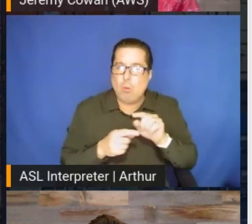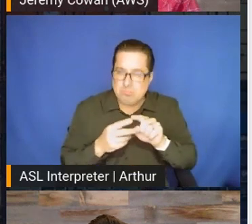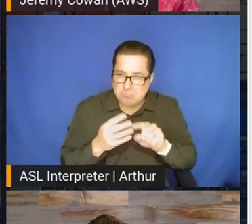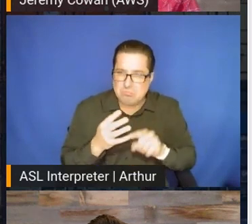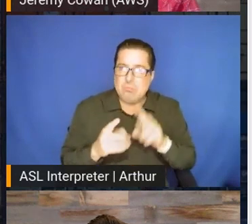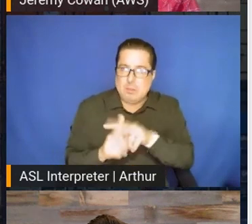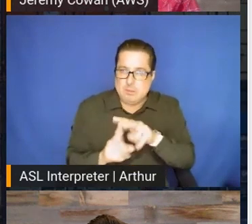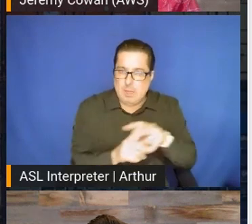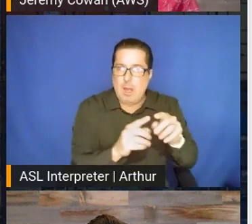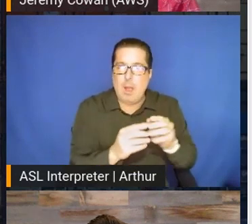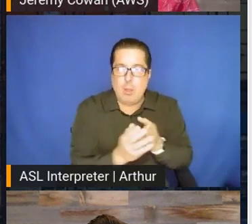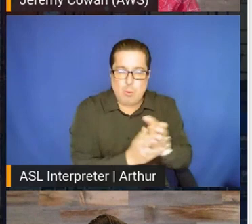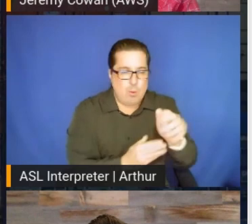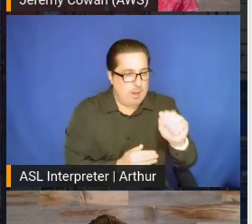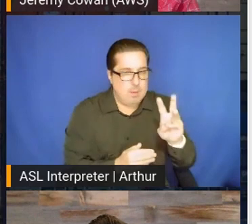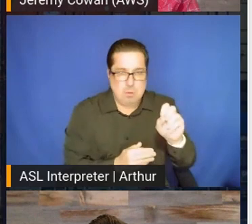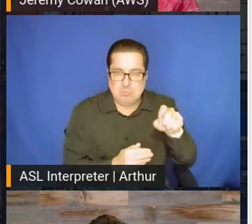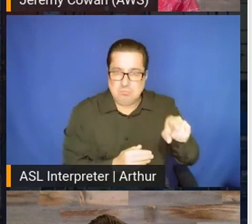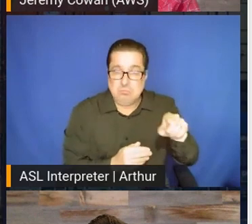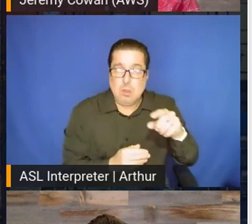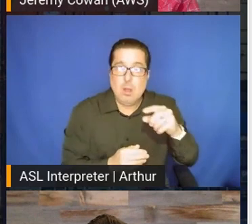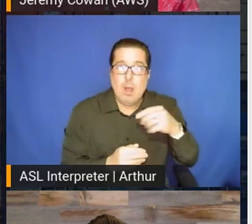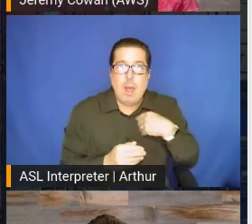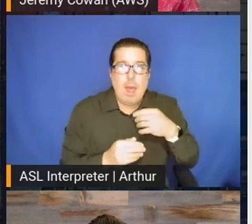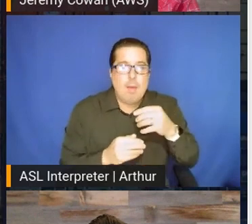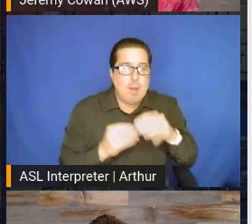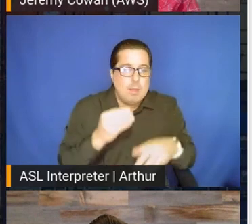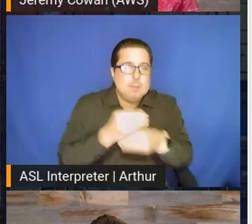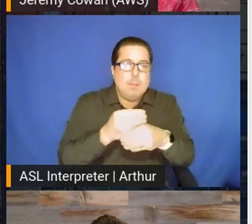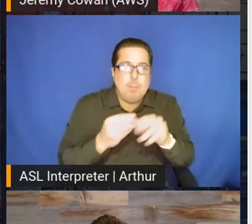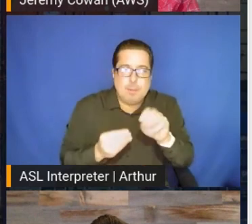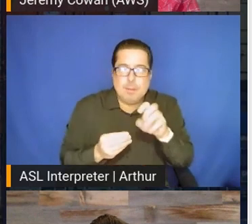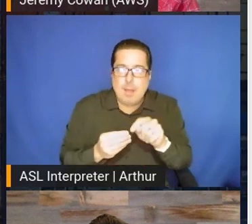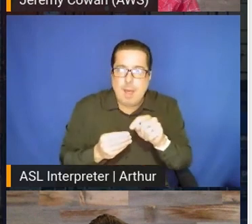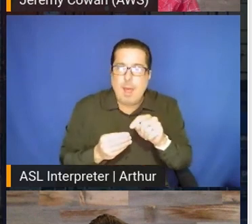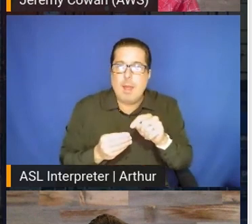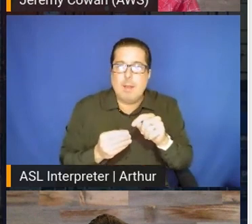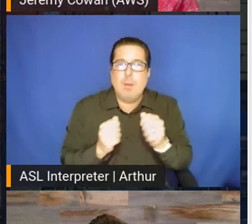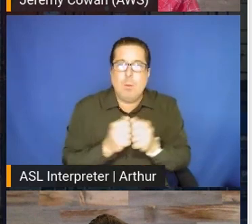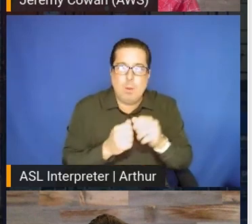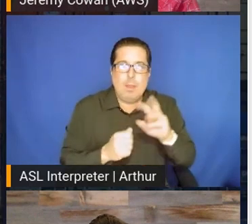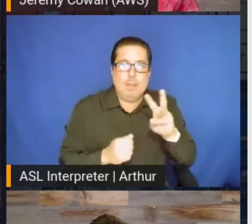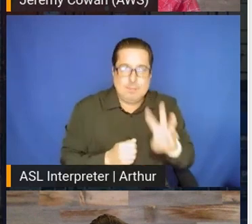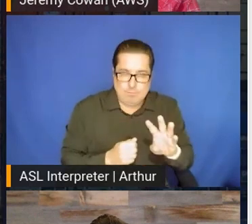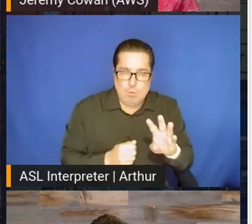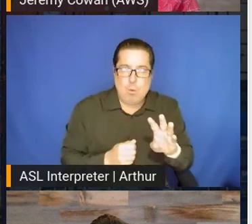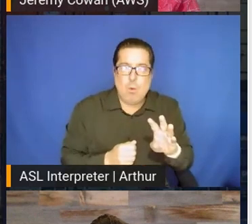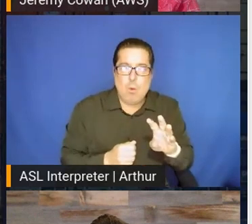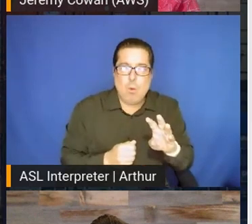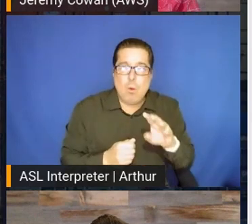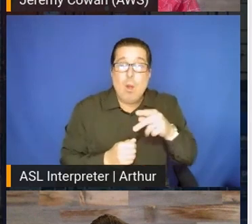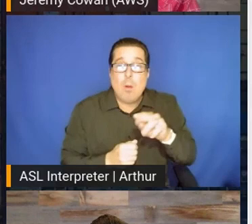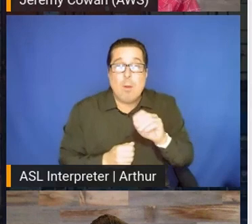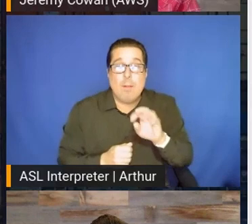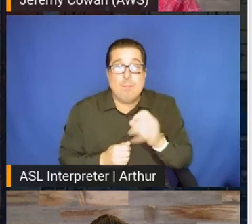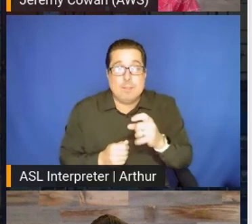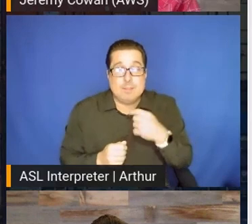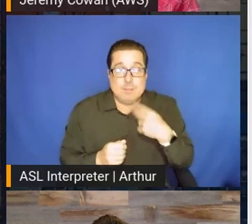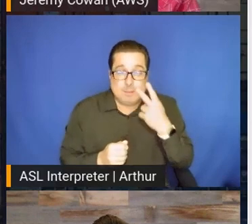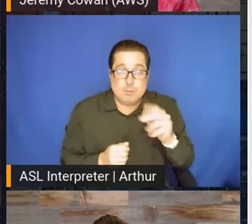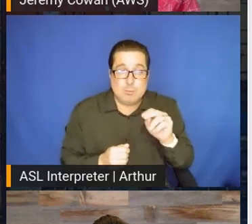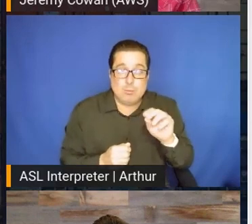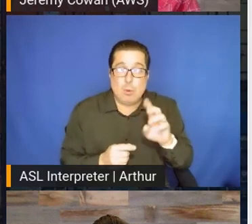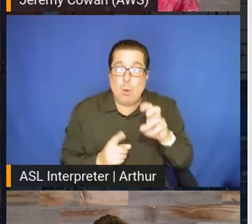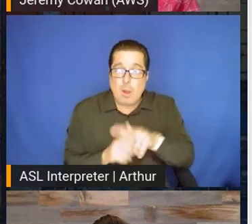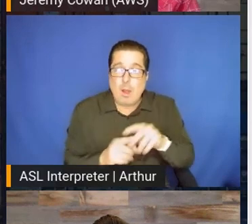assigned to AWS. And each of the subnets are /64, and the prefixes that node we can assign to the